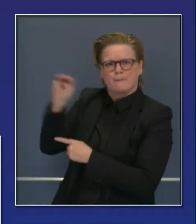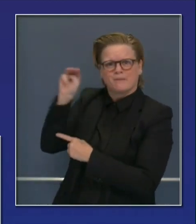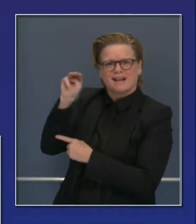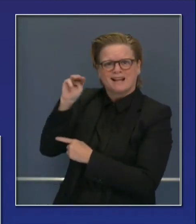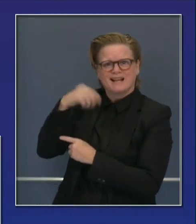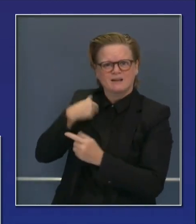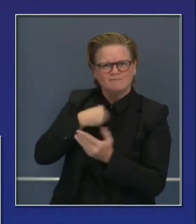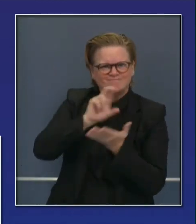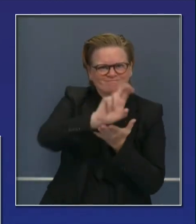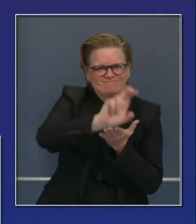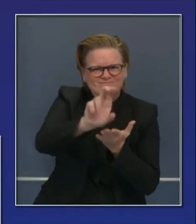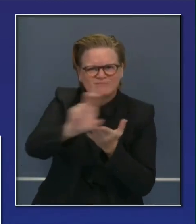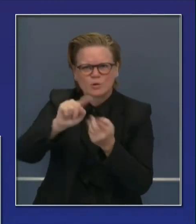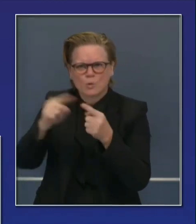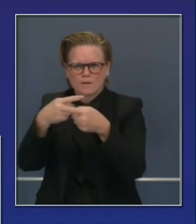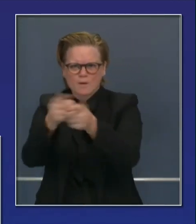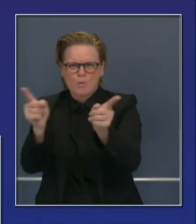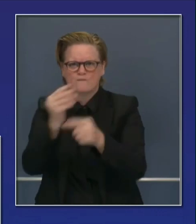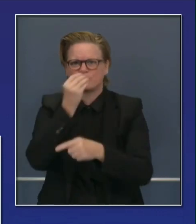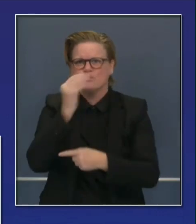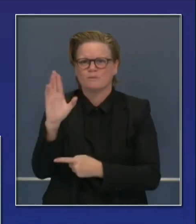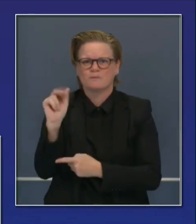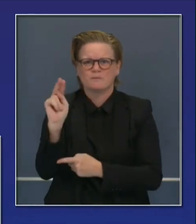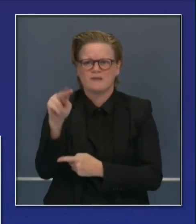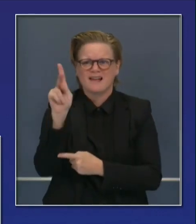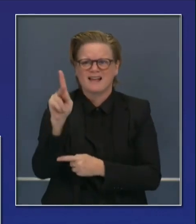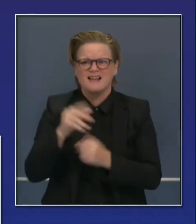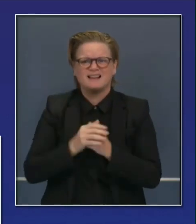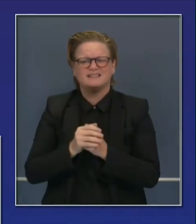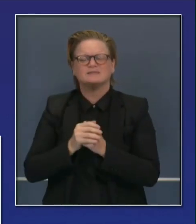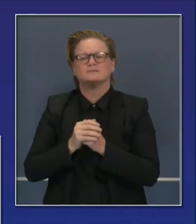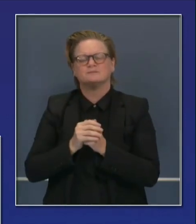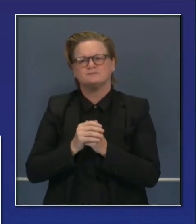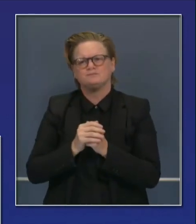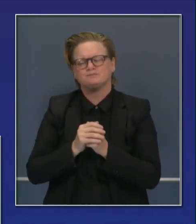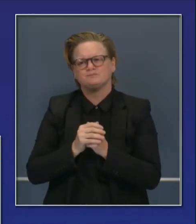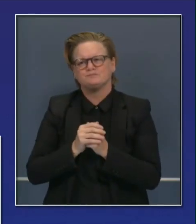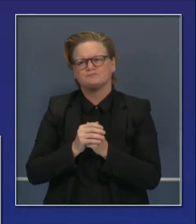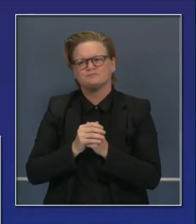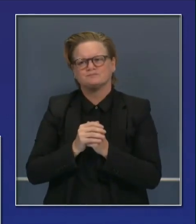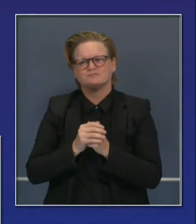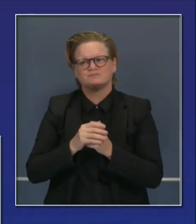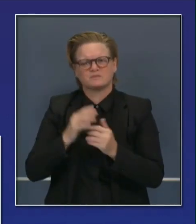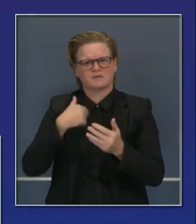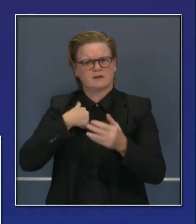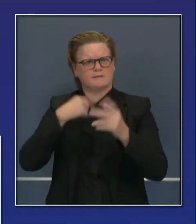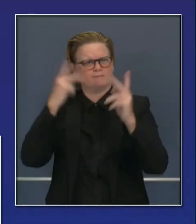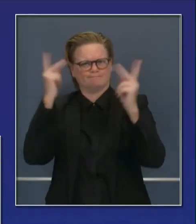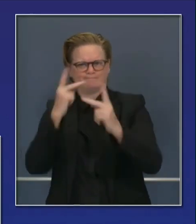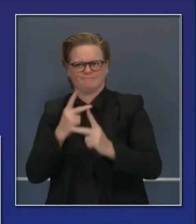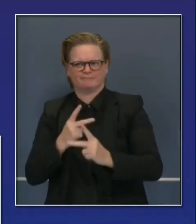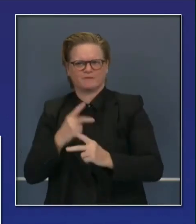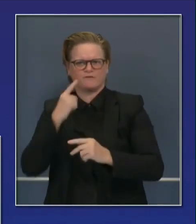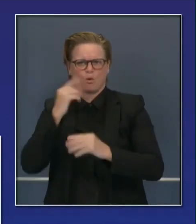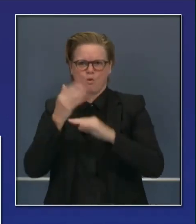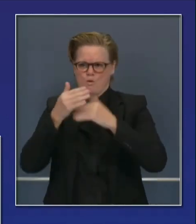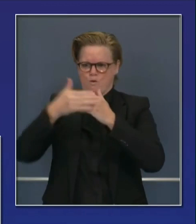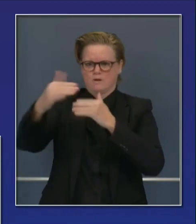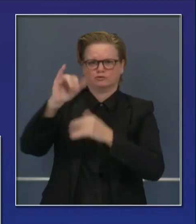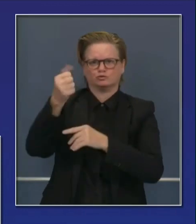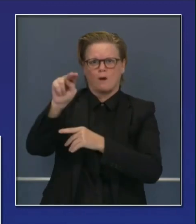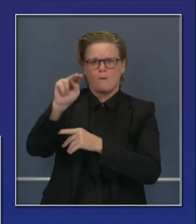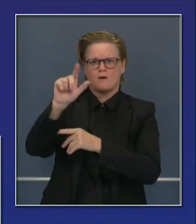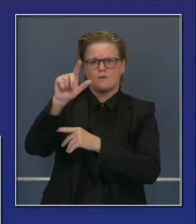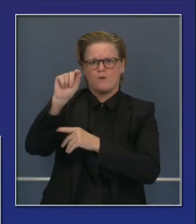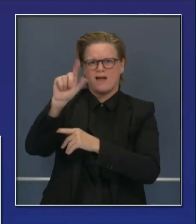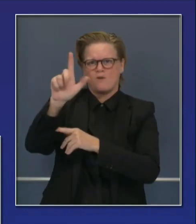food expenses. You can see in that last bullet point in this slide some of that support. We're going to continue to be mindful of the